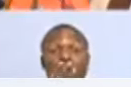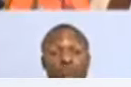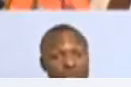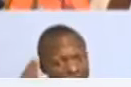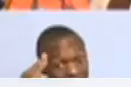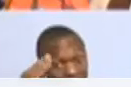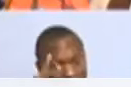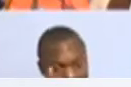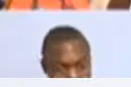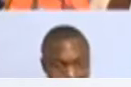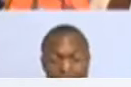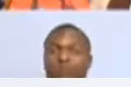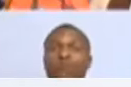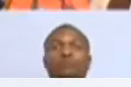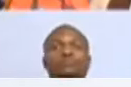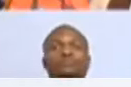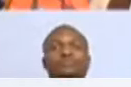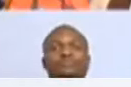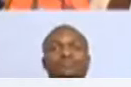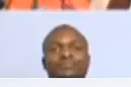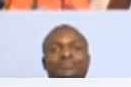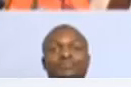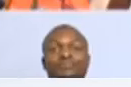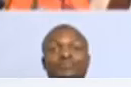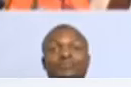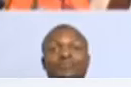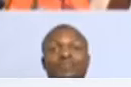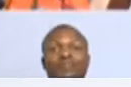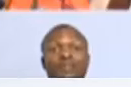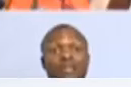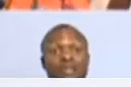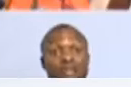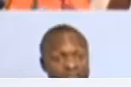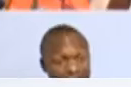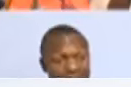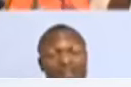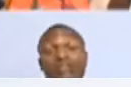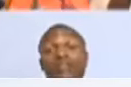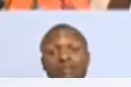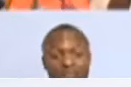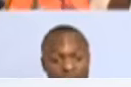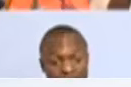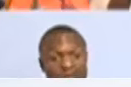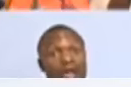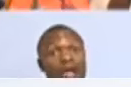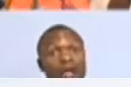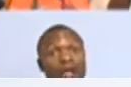people are increasingly adopting alternative livelihoods, such as beekeeping,